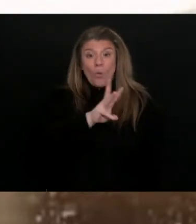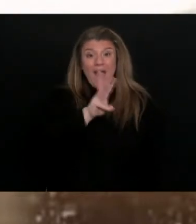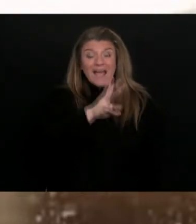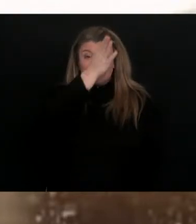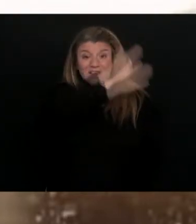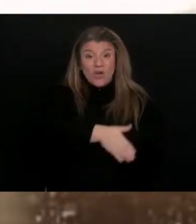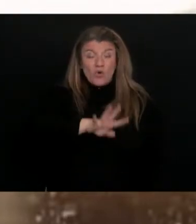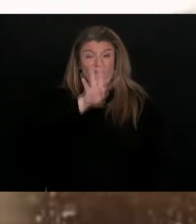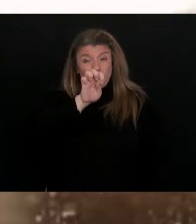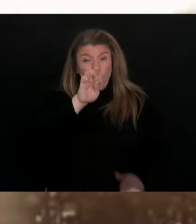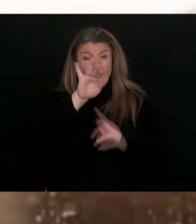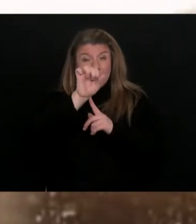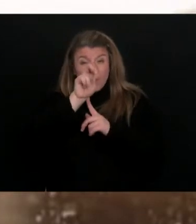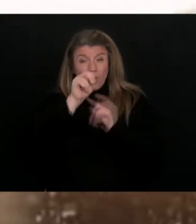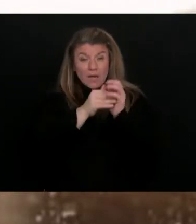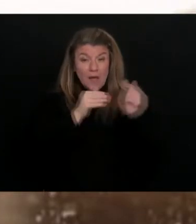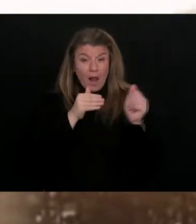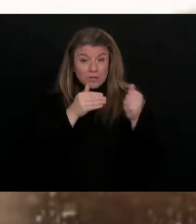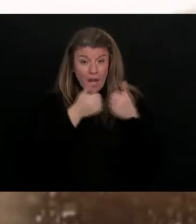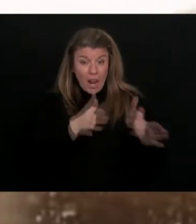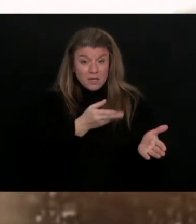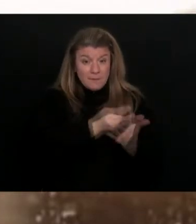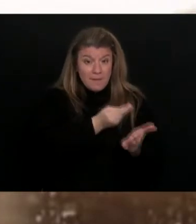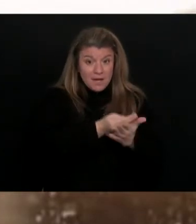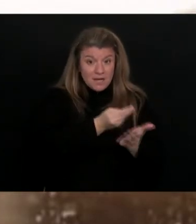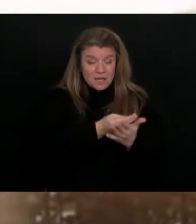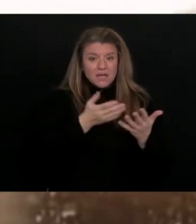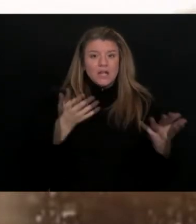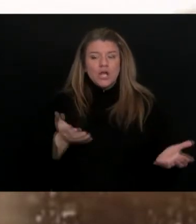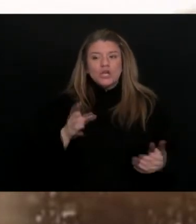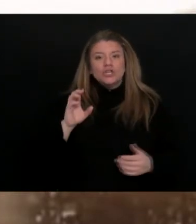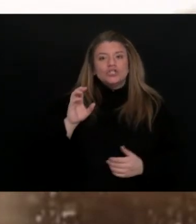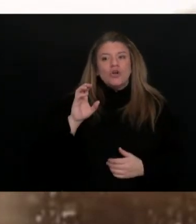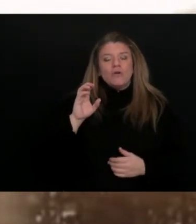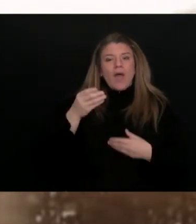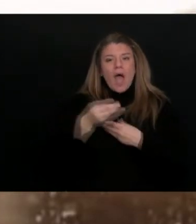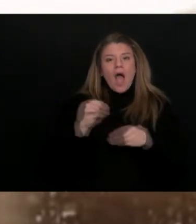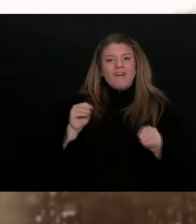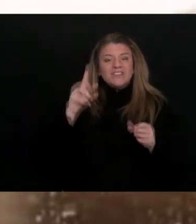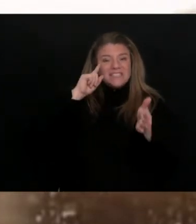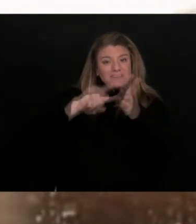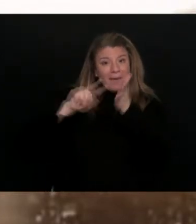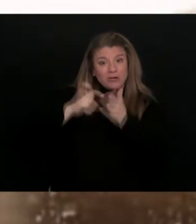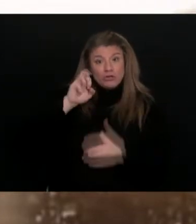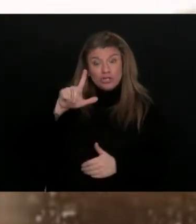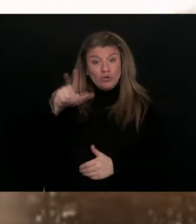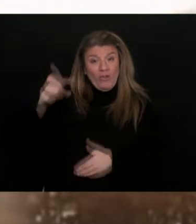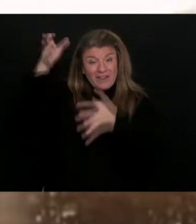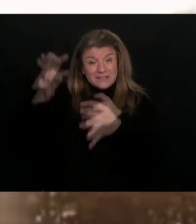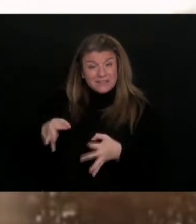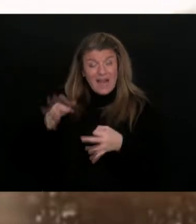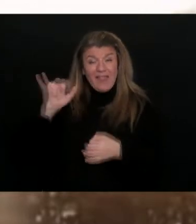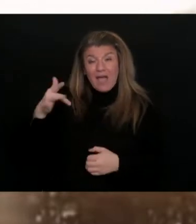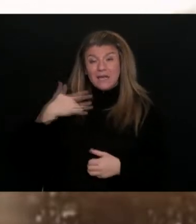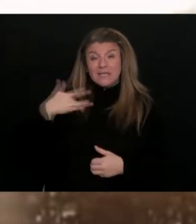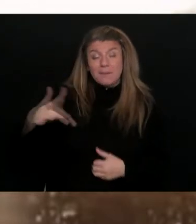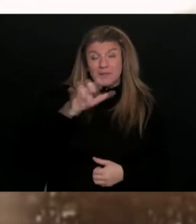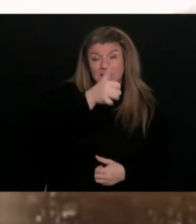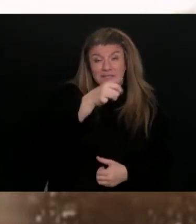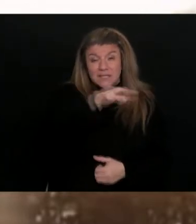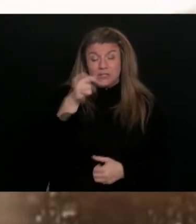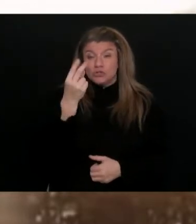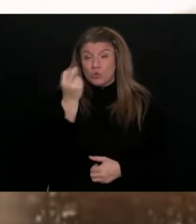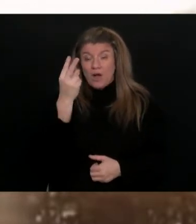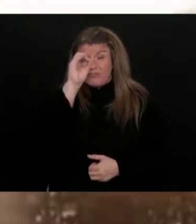$40 billion in California. Now, what the Office of Inspector General has determined is that typically about 10 to